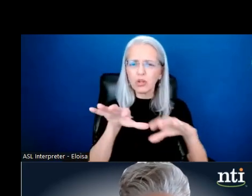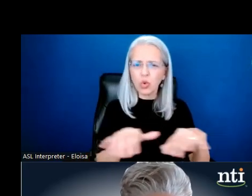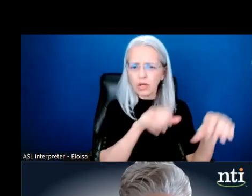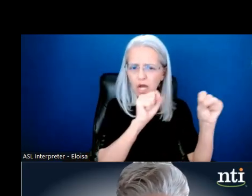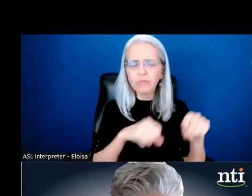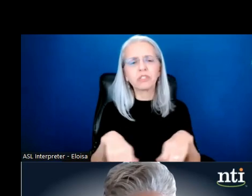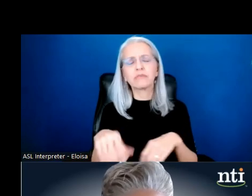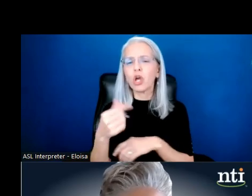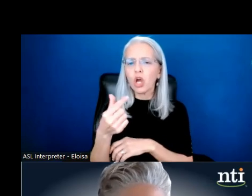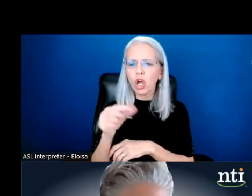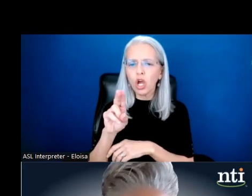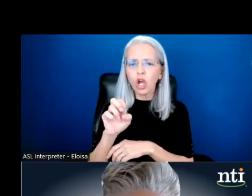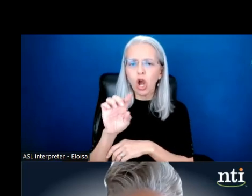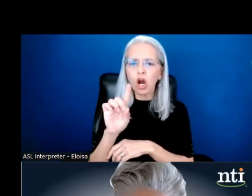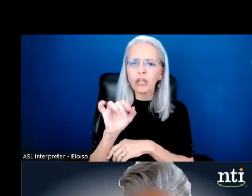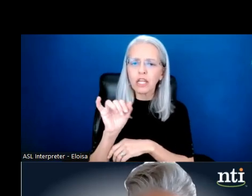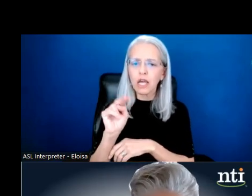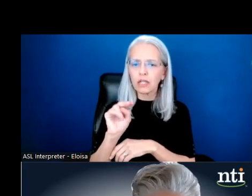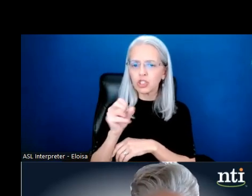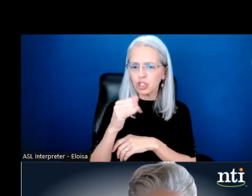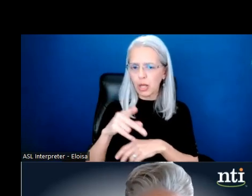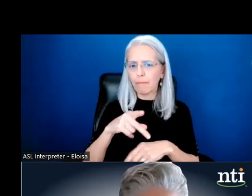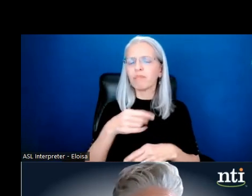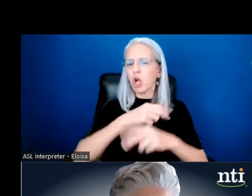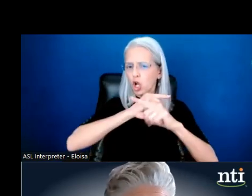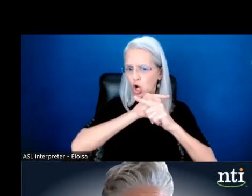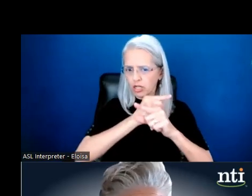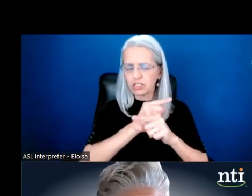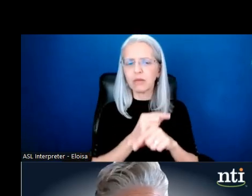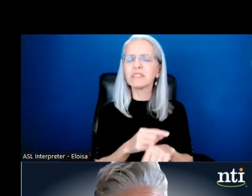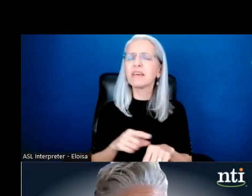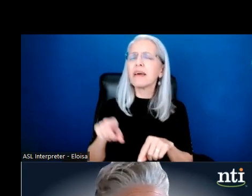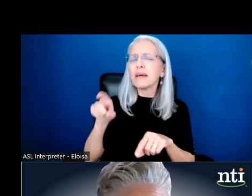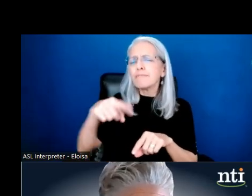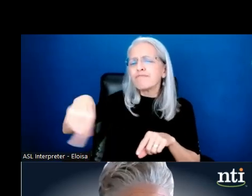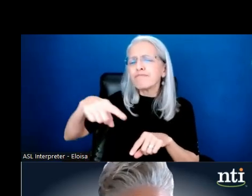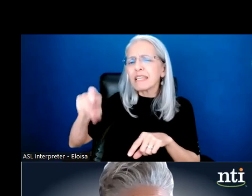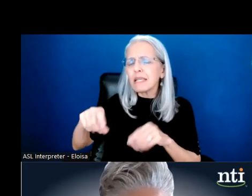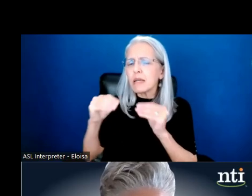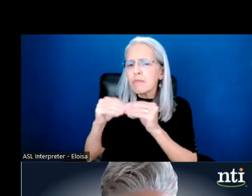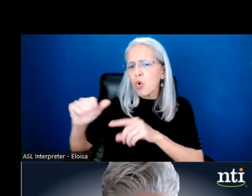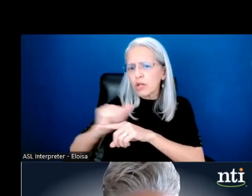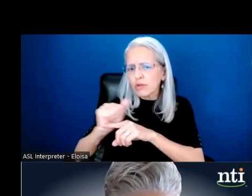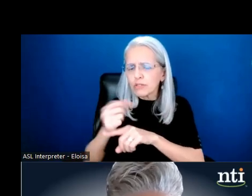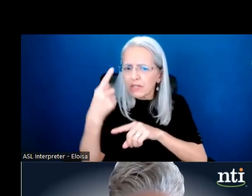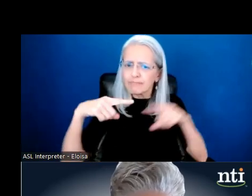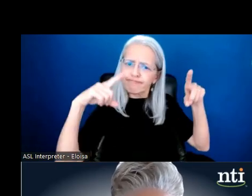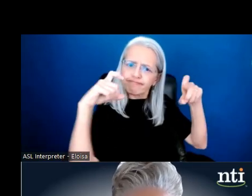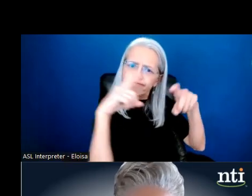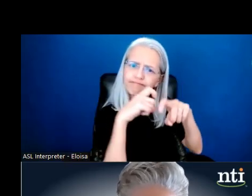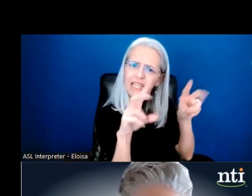foster families, they often need additional training to enhance their understanding of the real complex